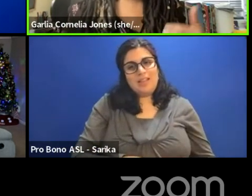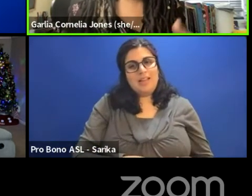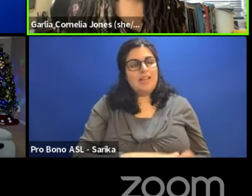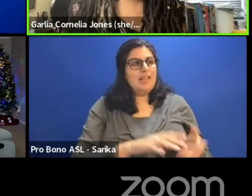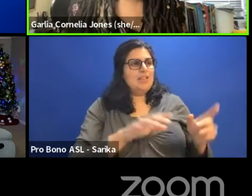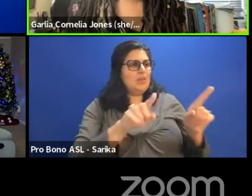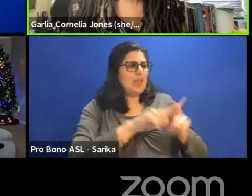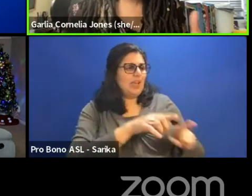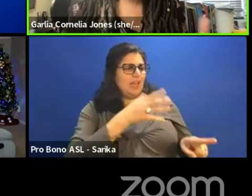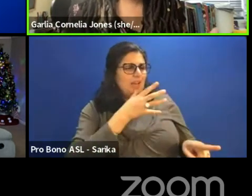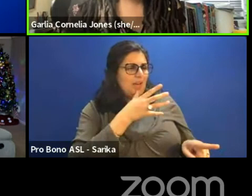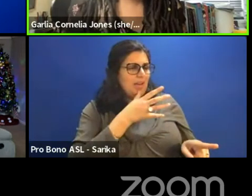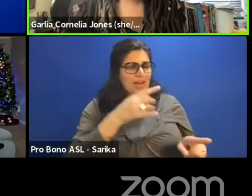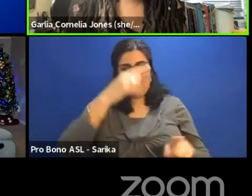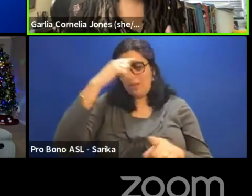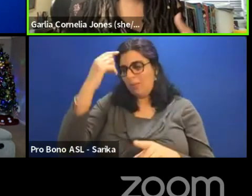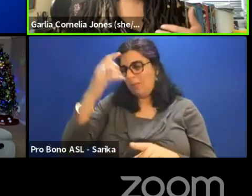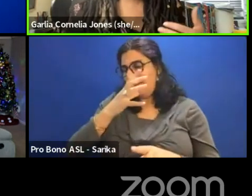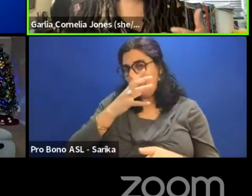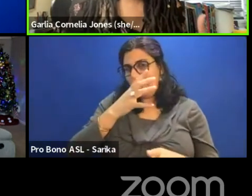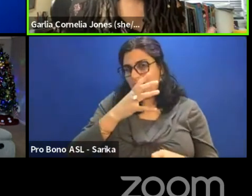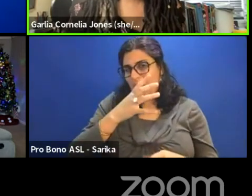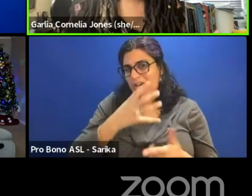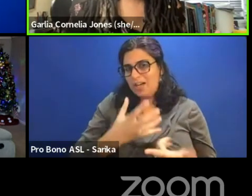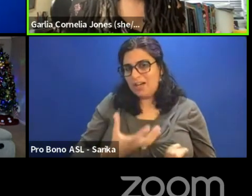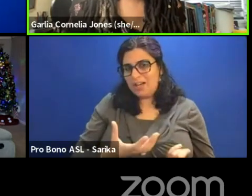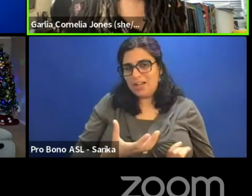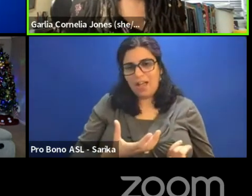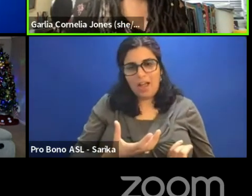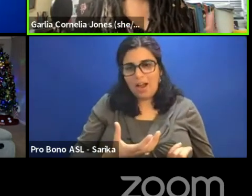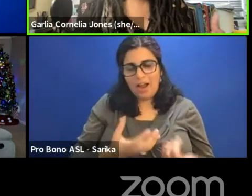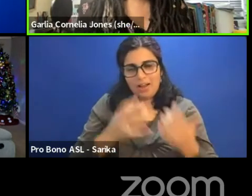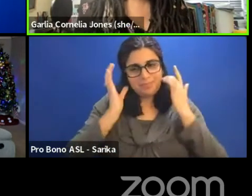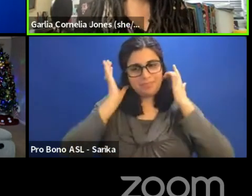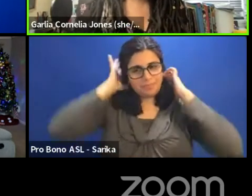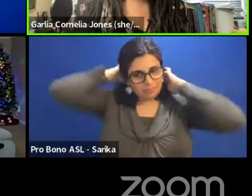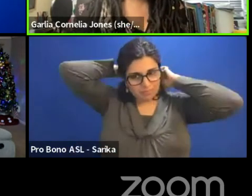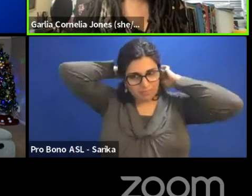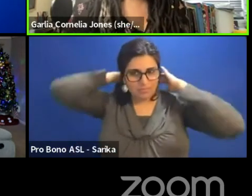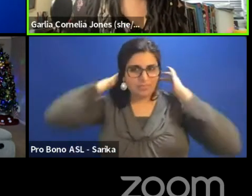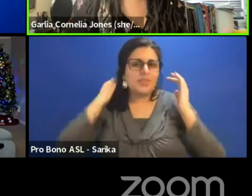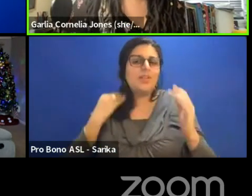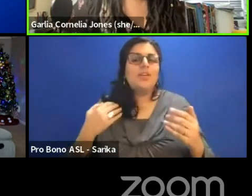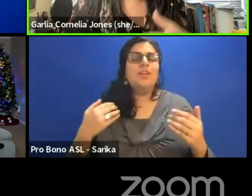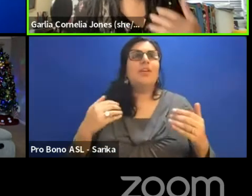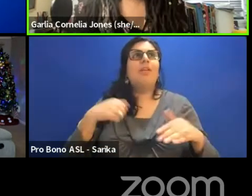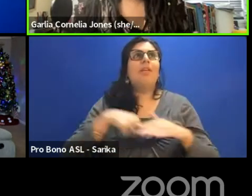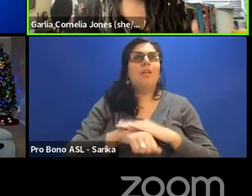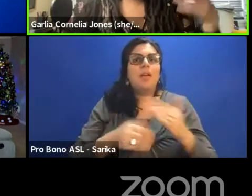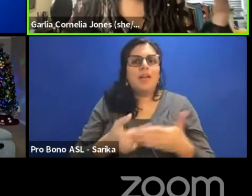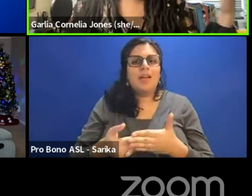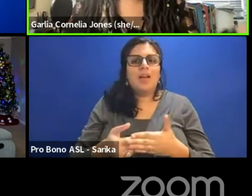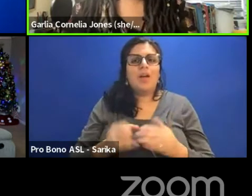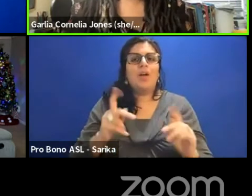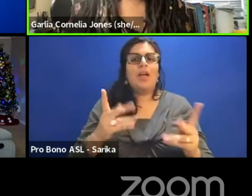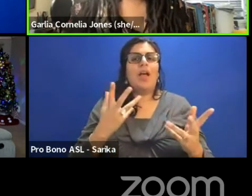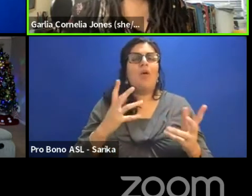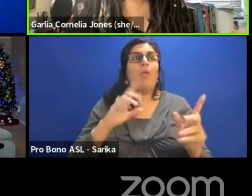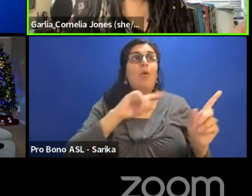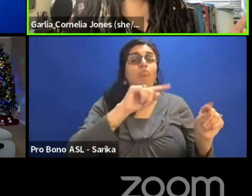a parent and a black parent, because you have this baby, and then you think, okay, I want to go to all